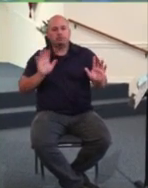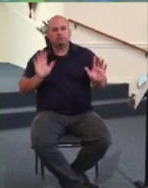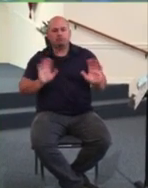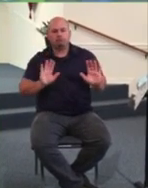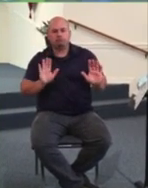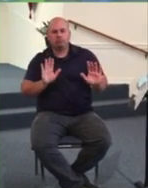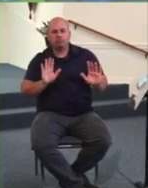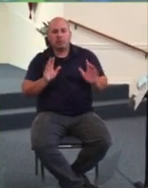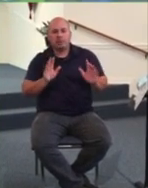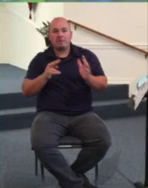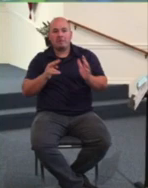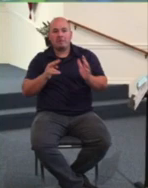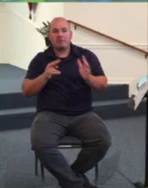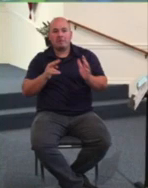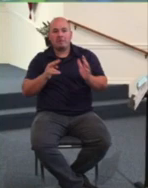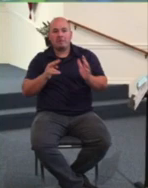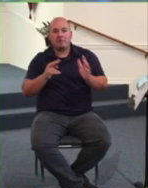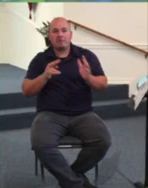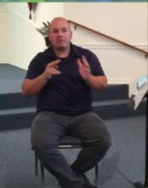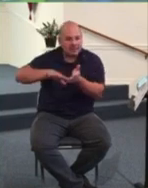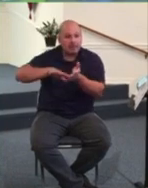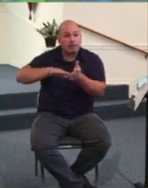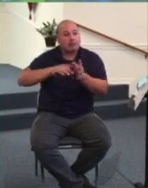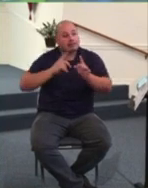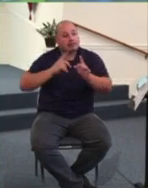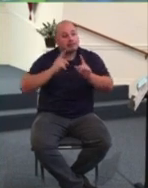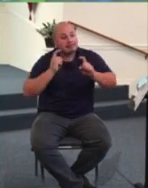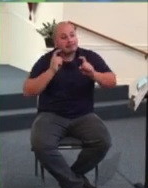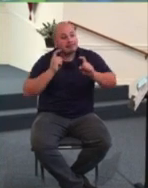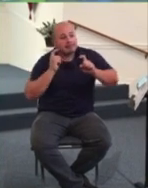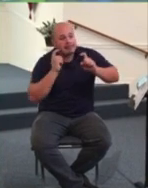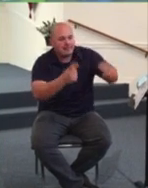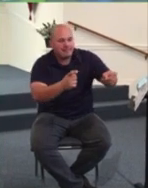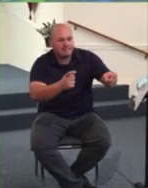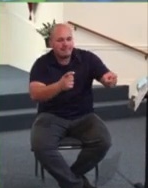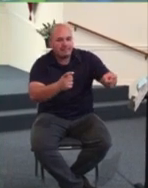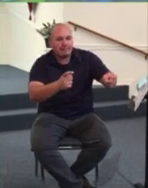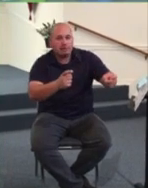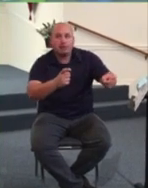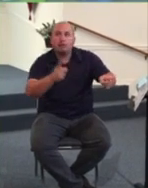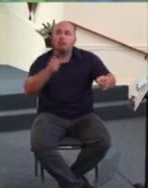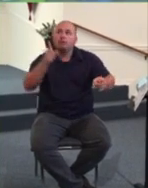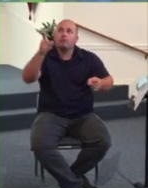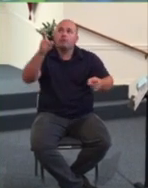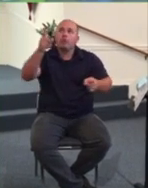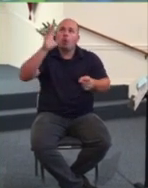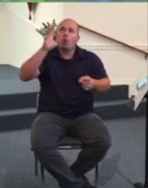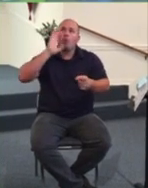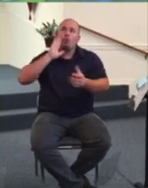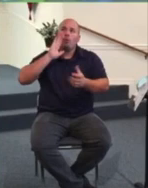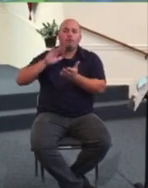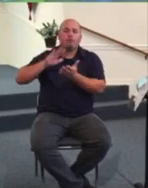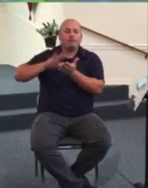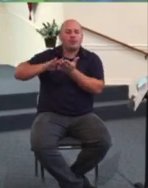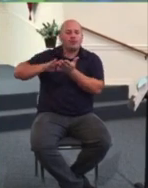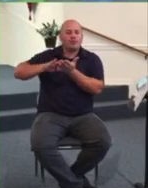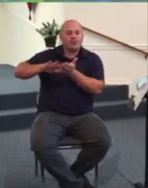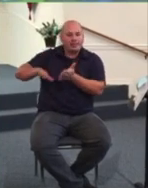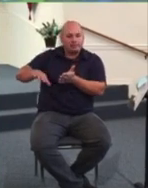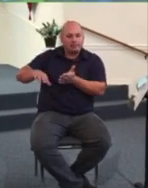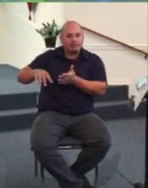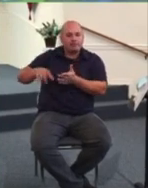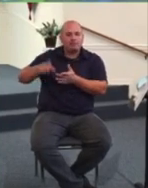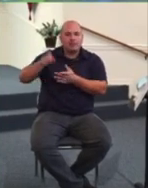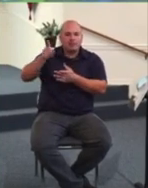be forgiven. Give, and it will be given to you. For with the measure you use, it will be